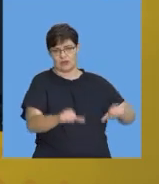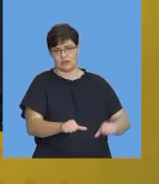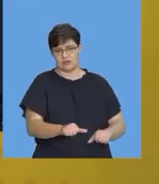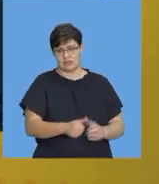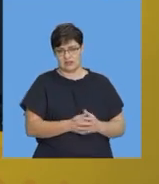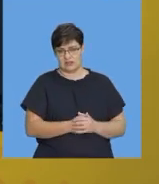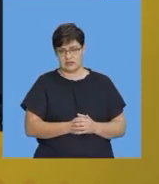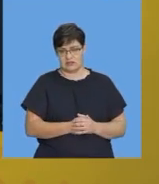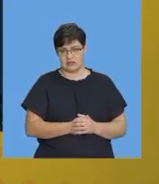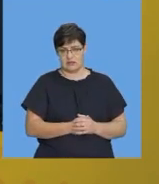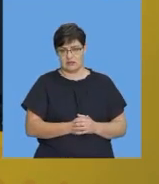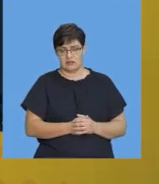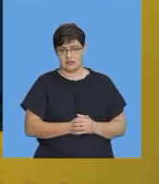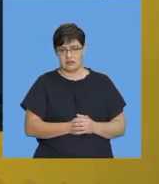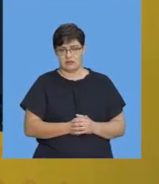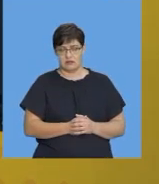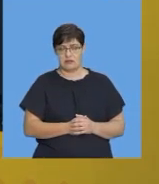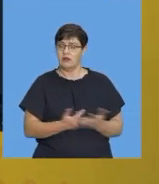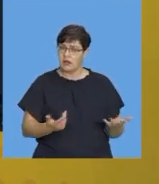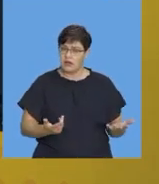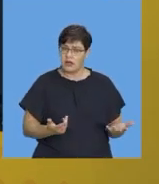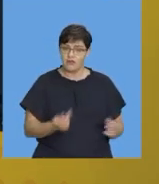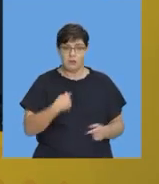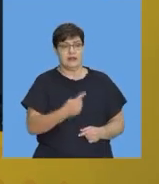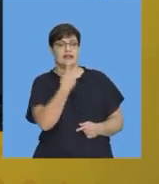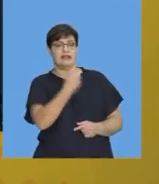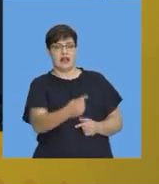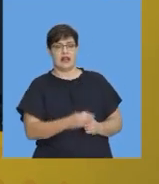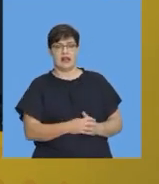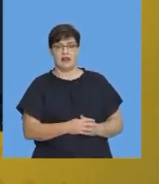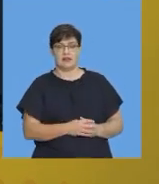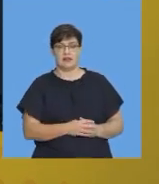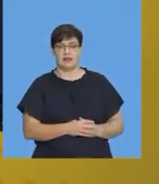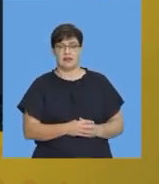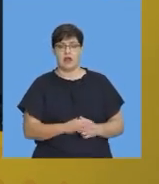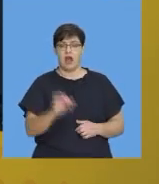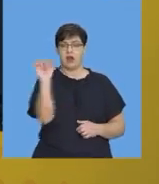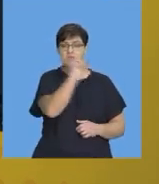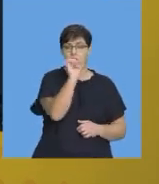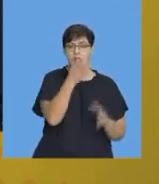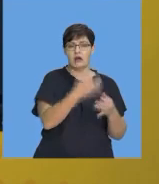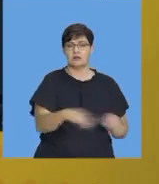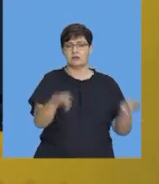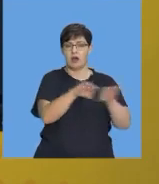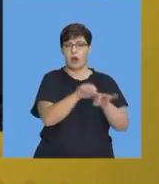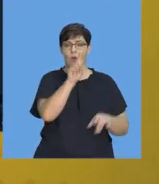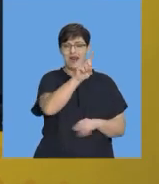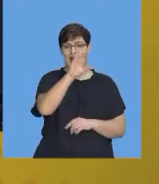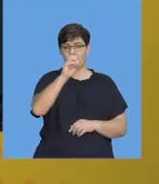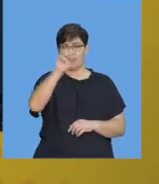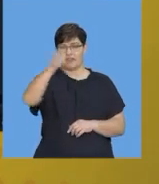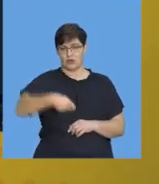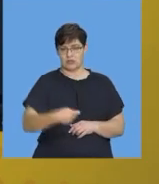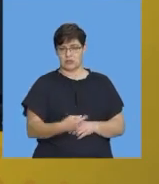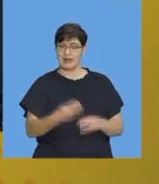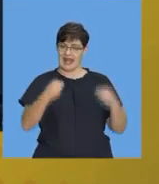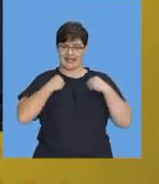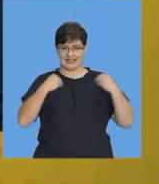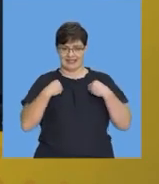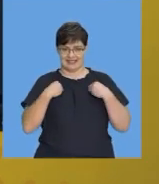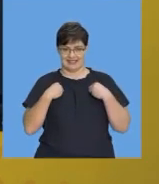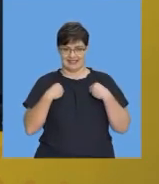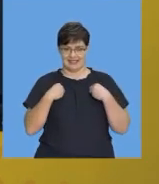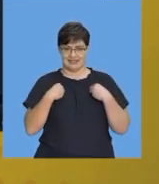account. Clearly, people, if I tell you we have motor vehicles valued at 100,000, that's an